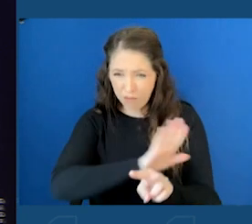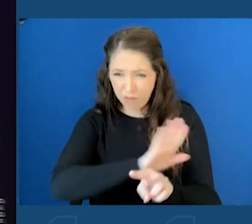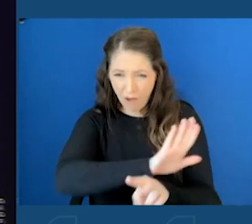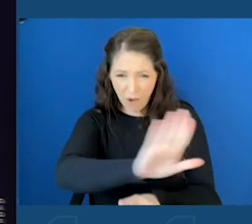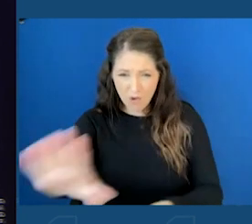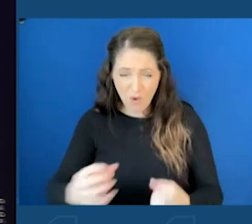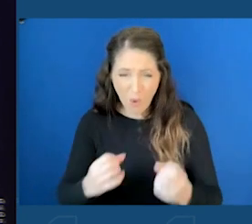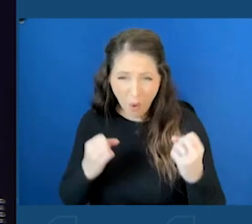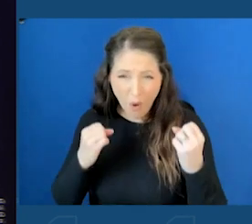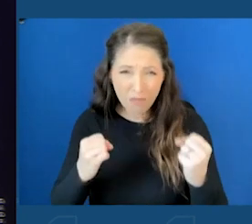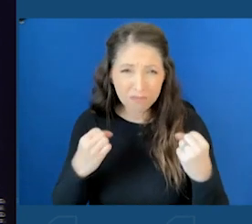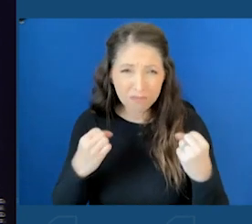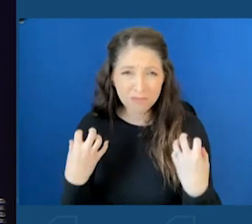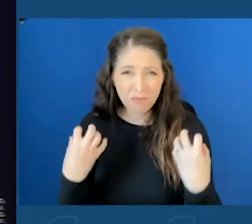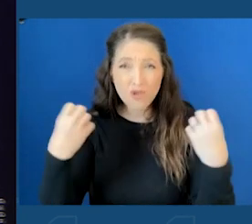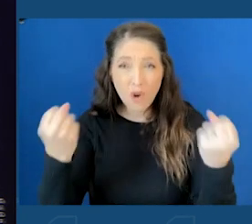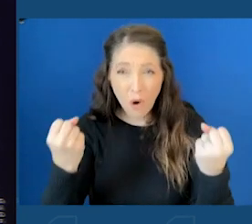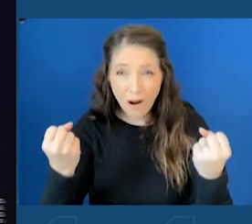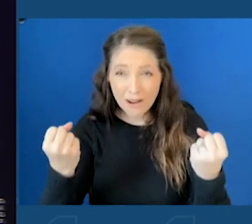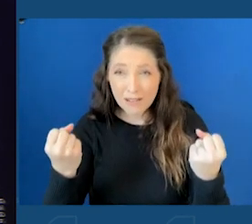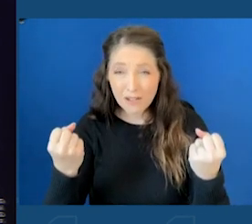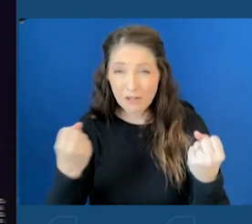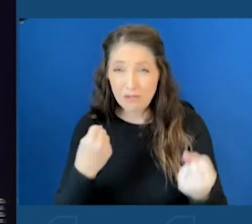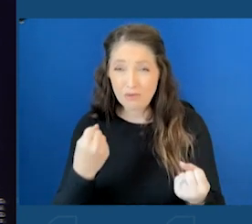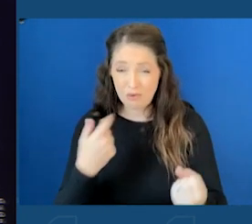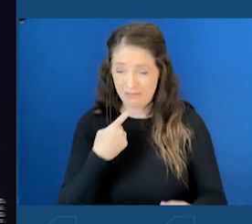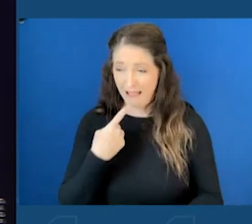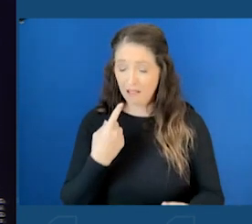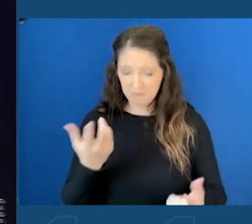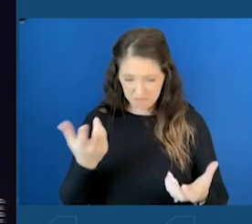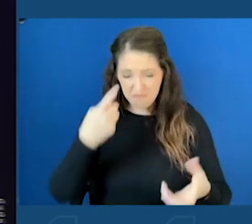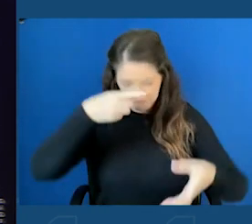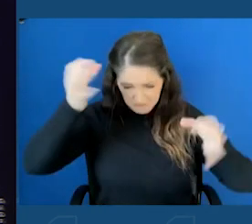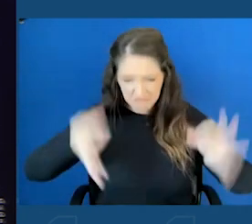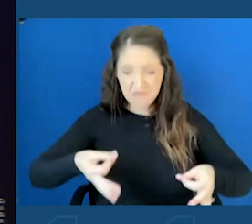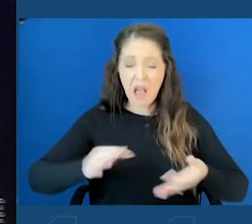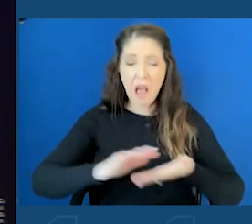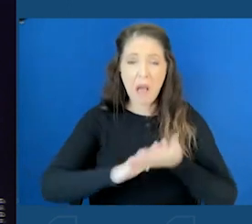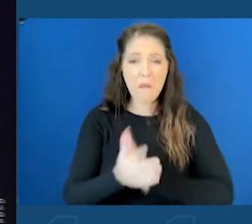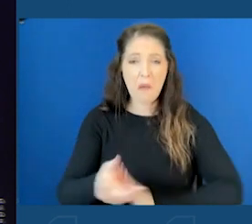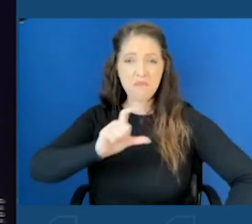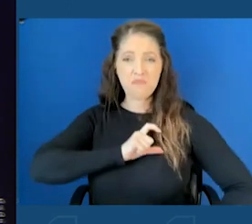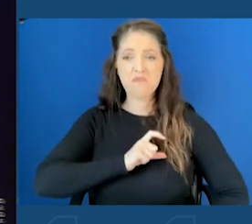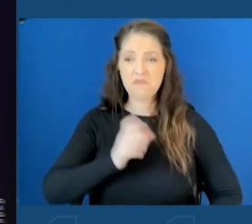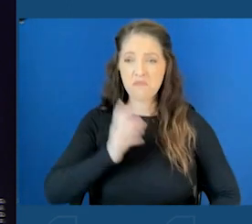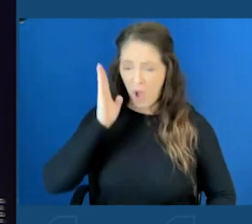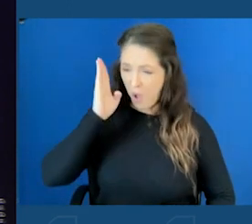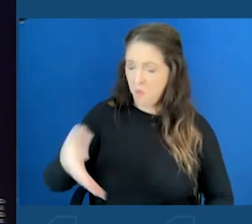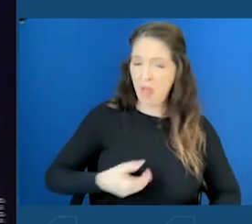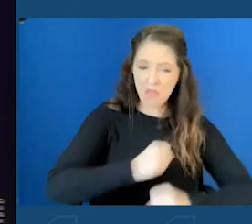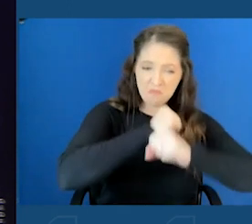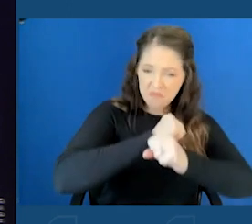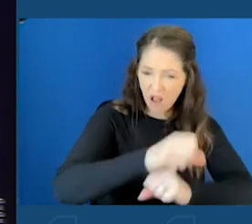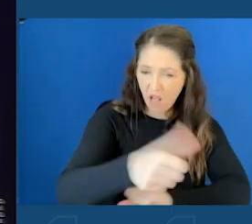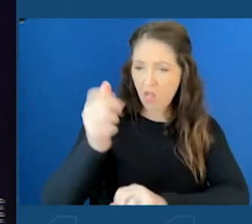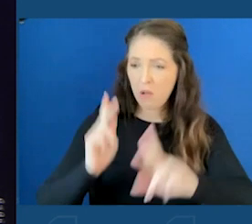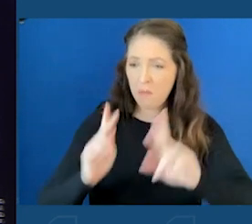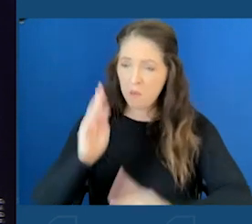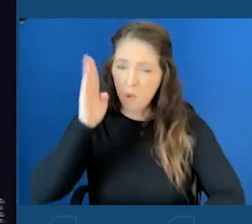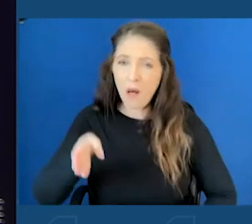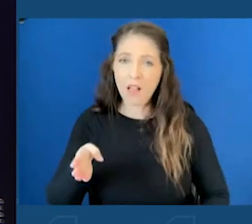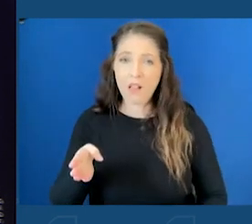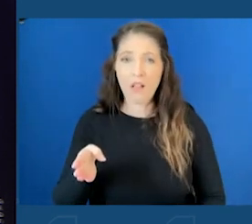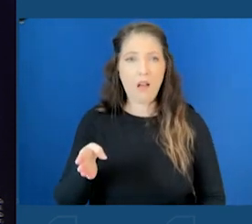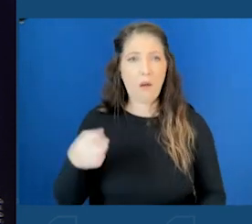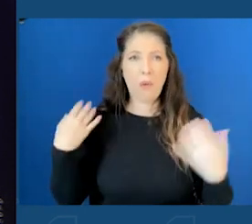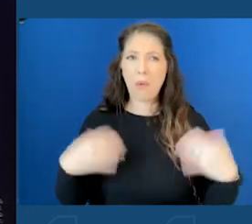want to be a professional law enforcement member, and I'm willing to do whatever it takes to protect others, that is